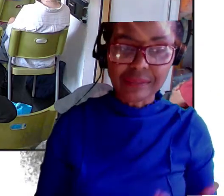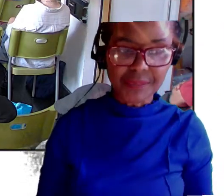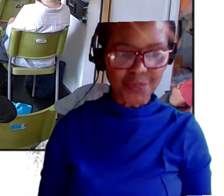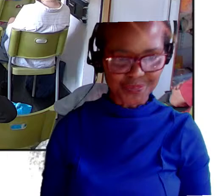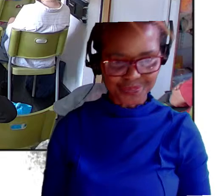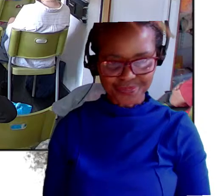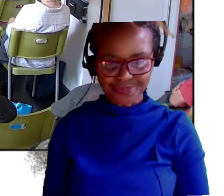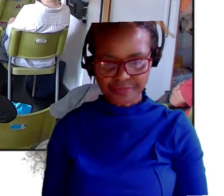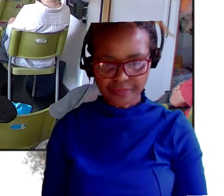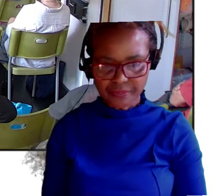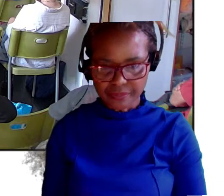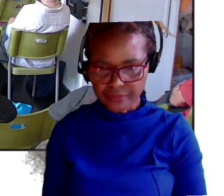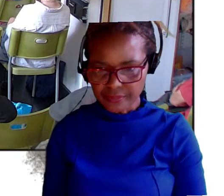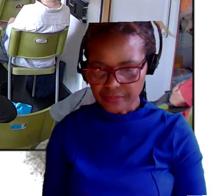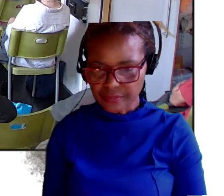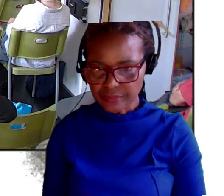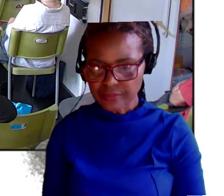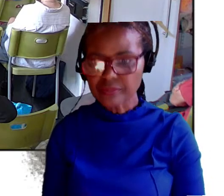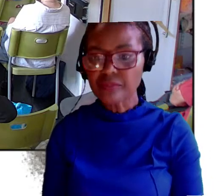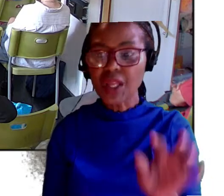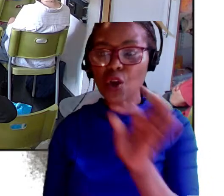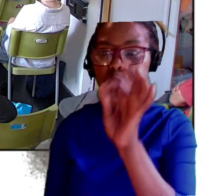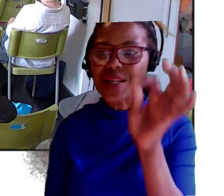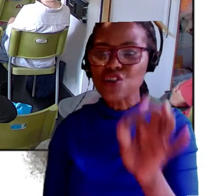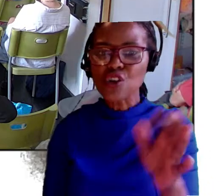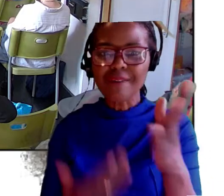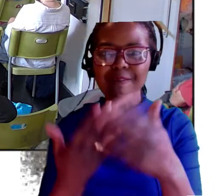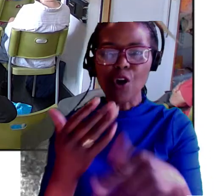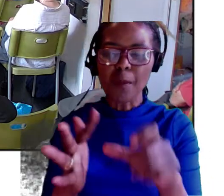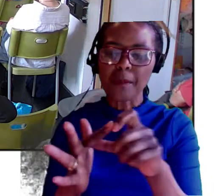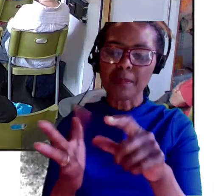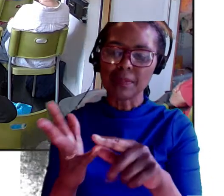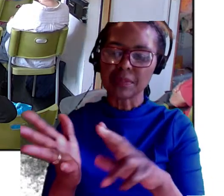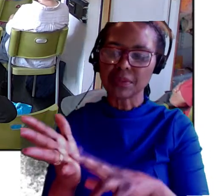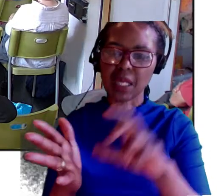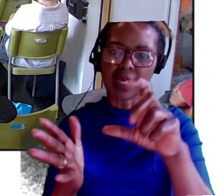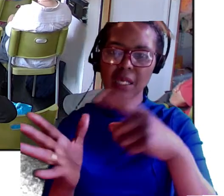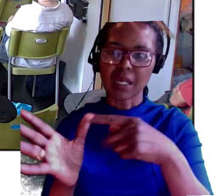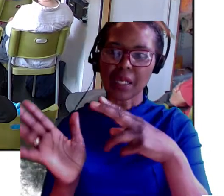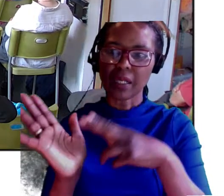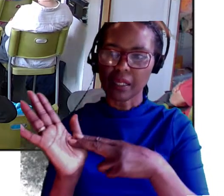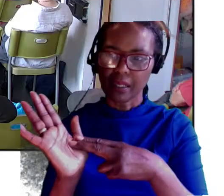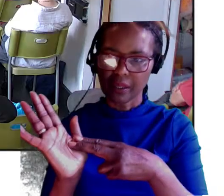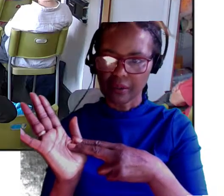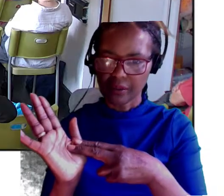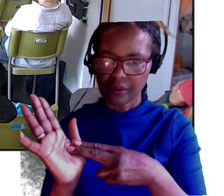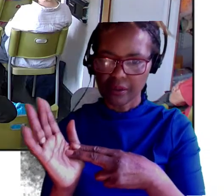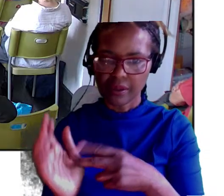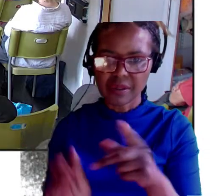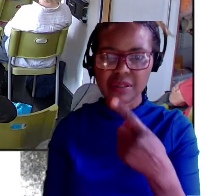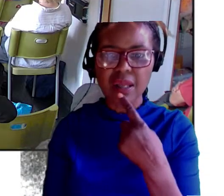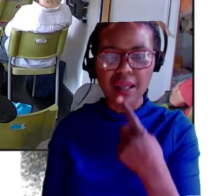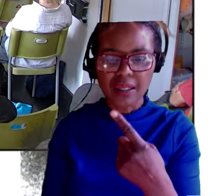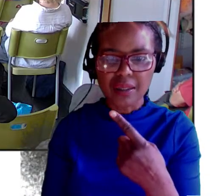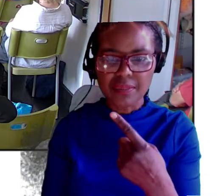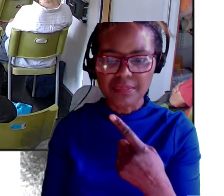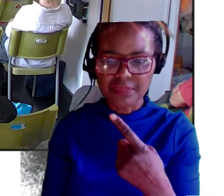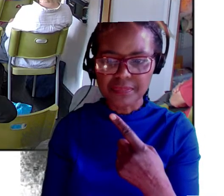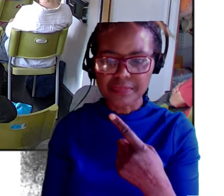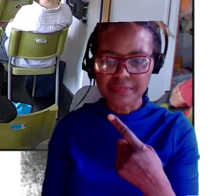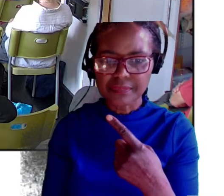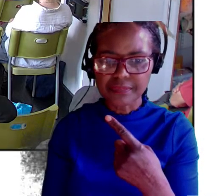This question's from Duncan. He says, do you have any thoughts on whether work related